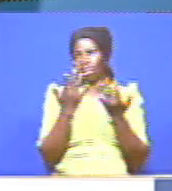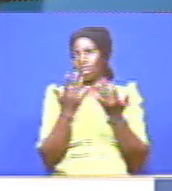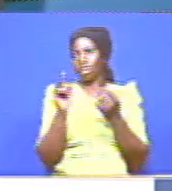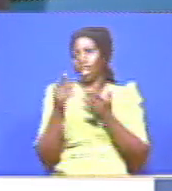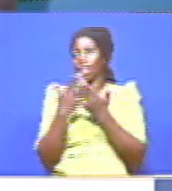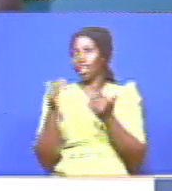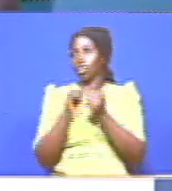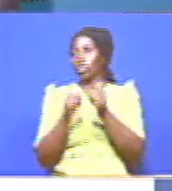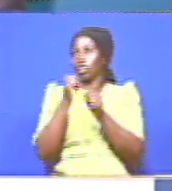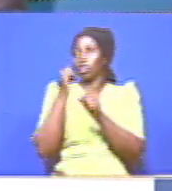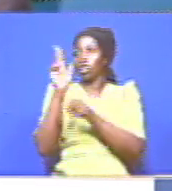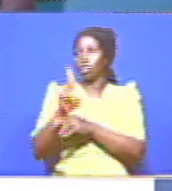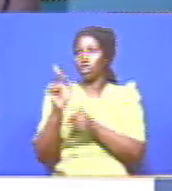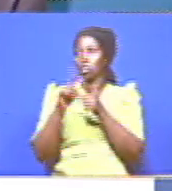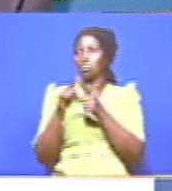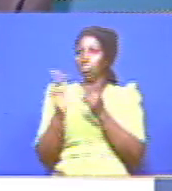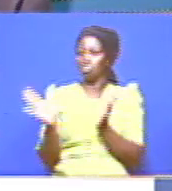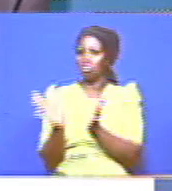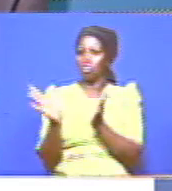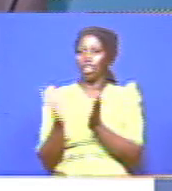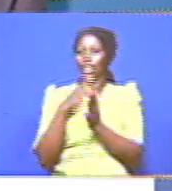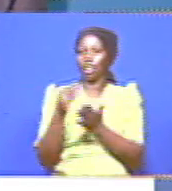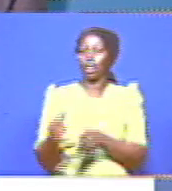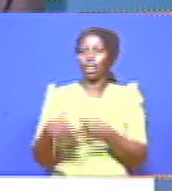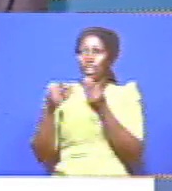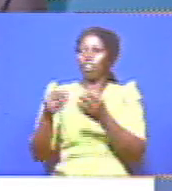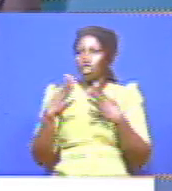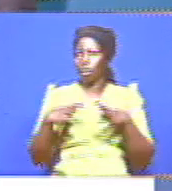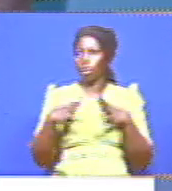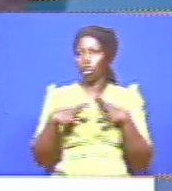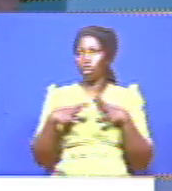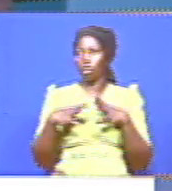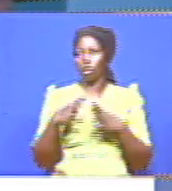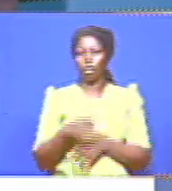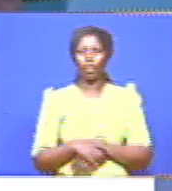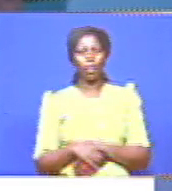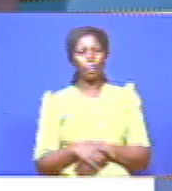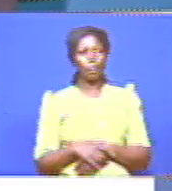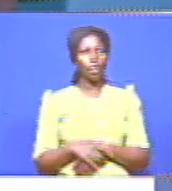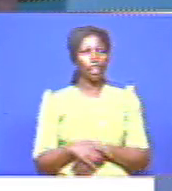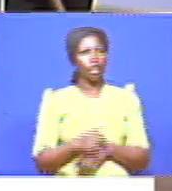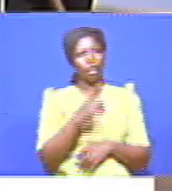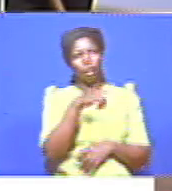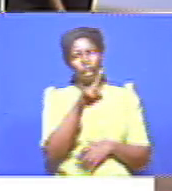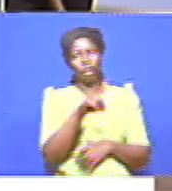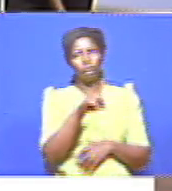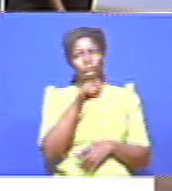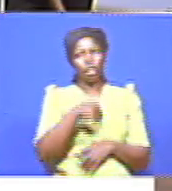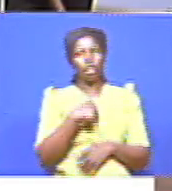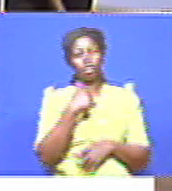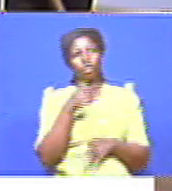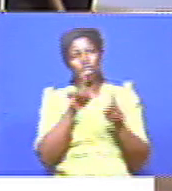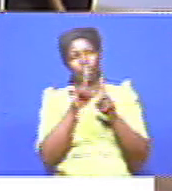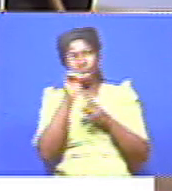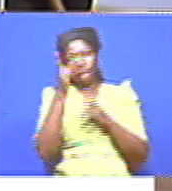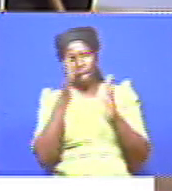use to propagate and then give the people about the fight against corruption. Right, right. Now, I would, as a citizen of